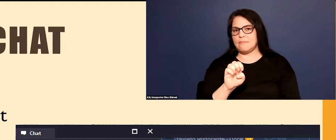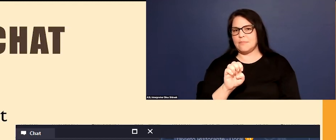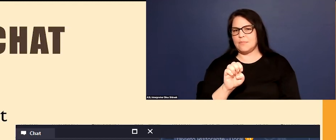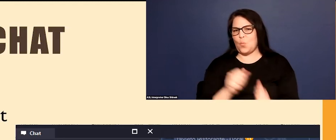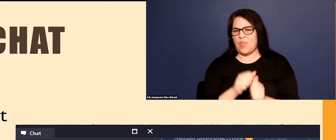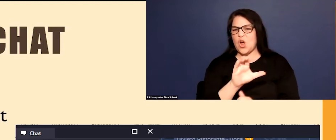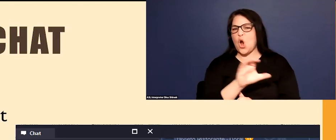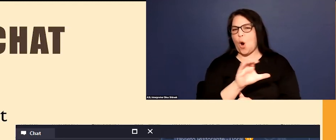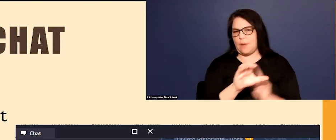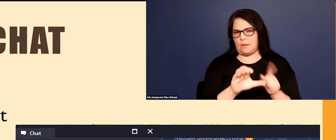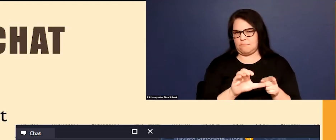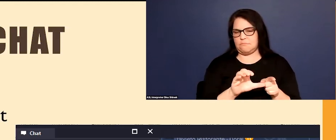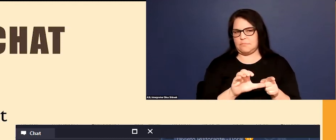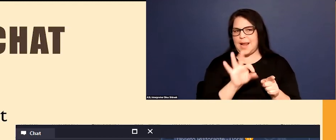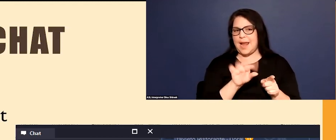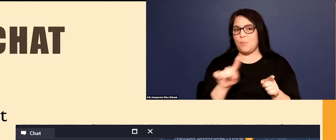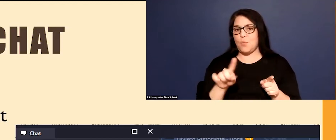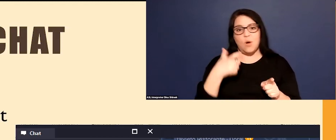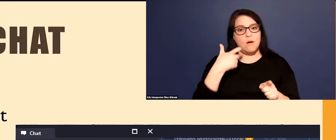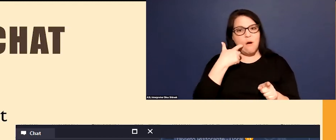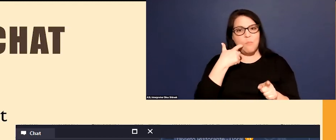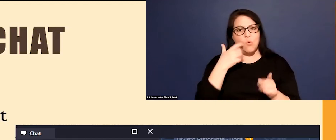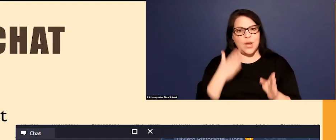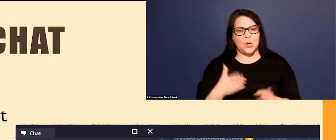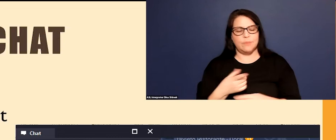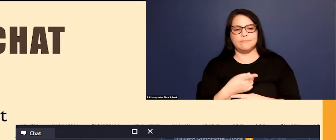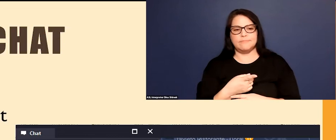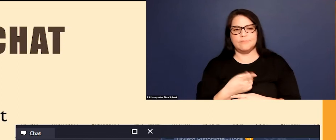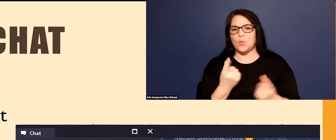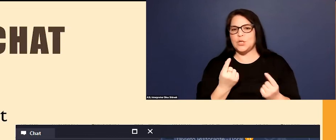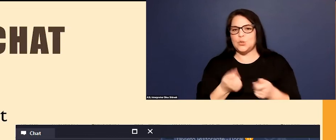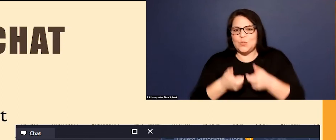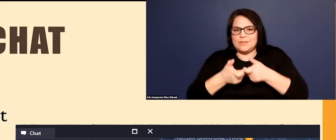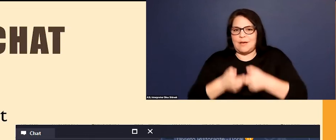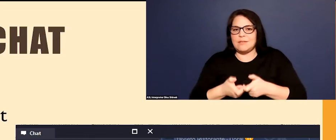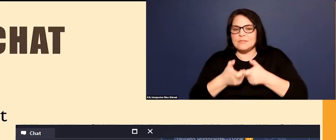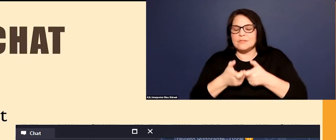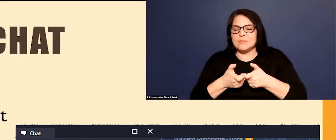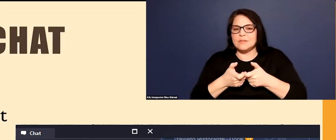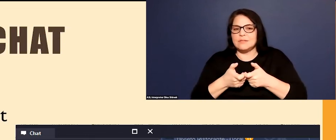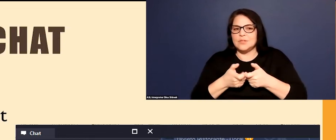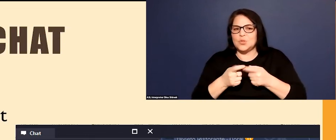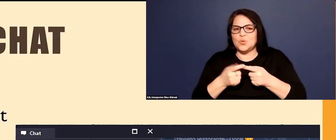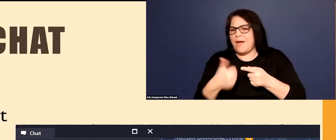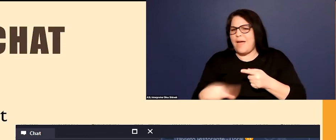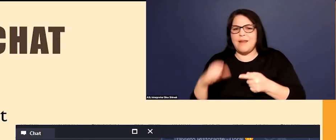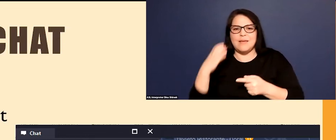Carbine, the 911 operator can send a text message to any cell